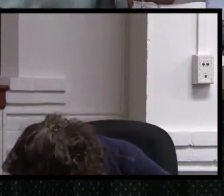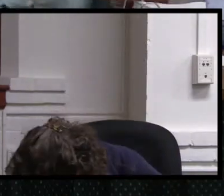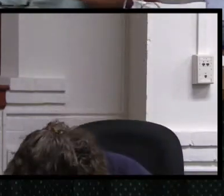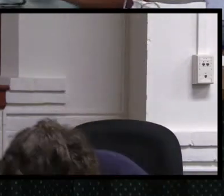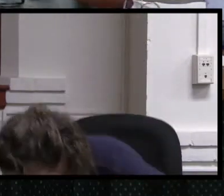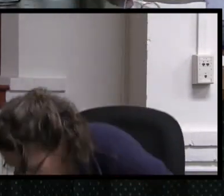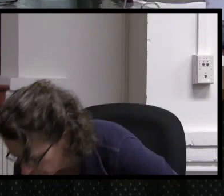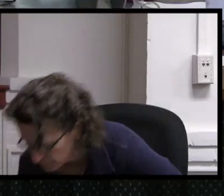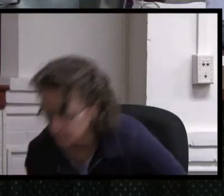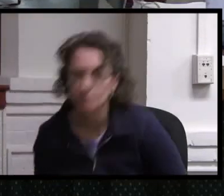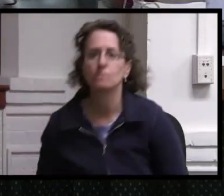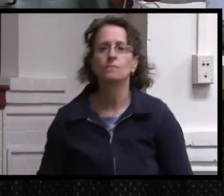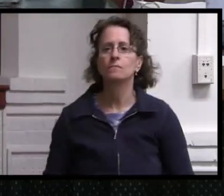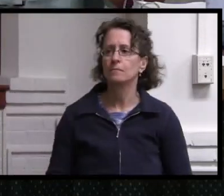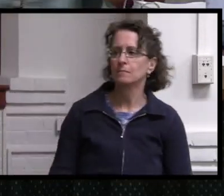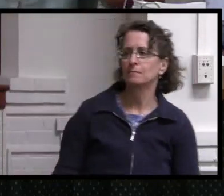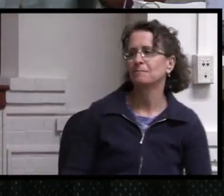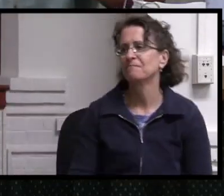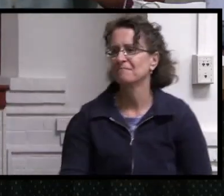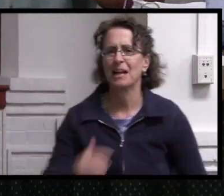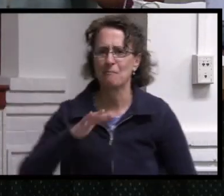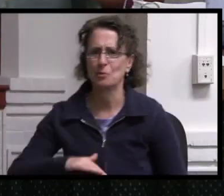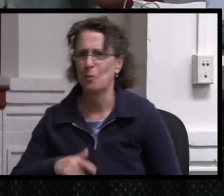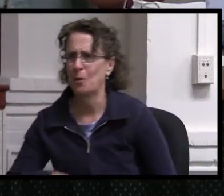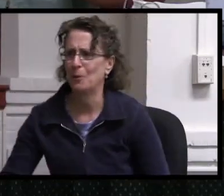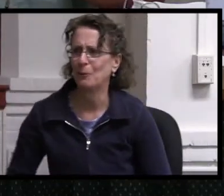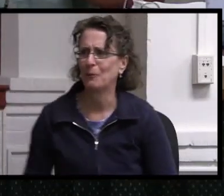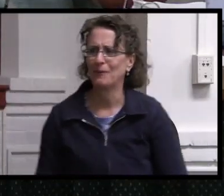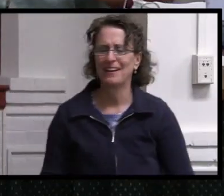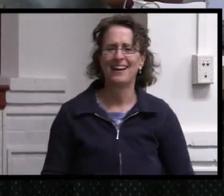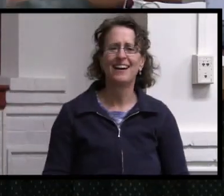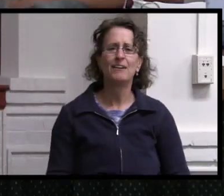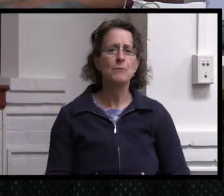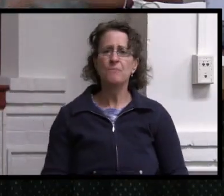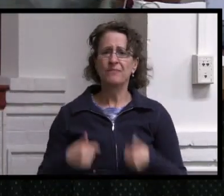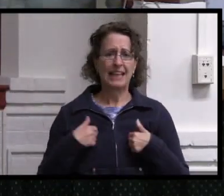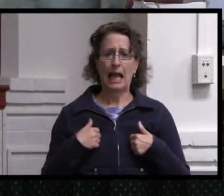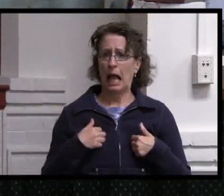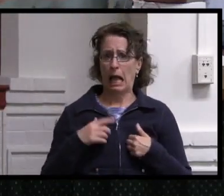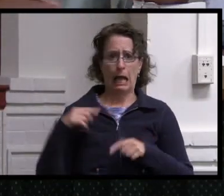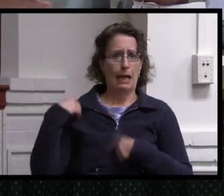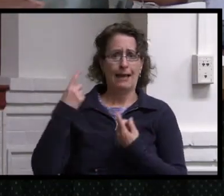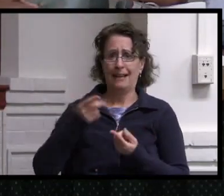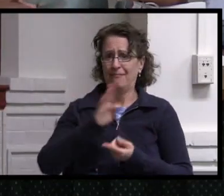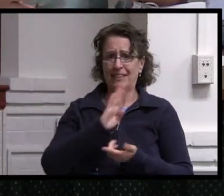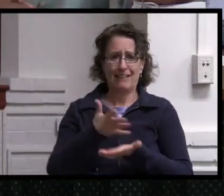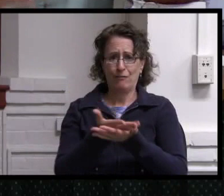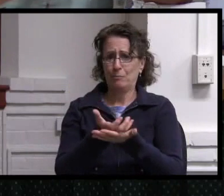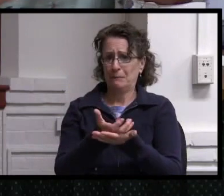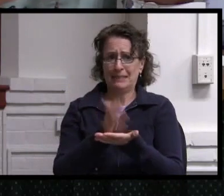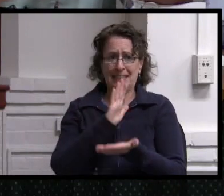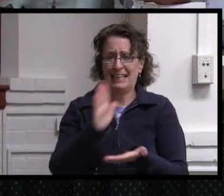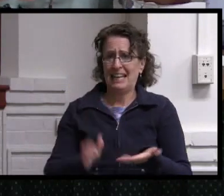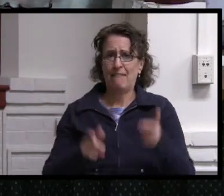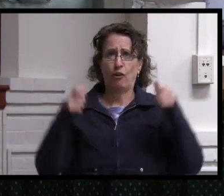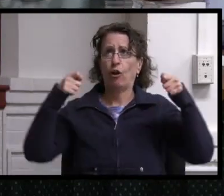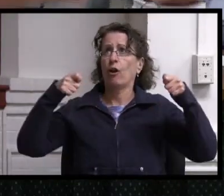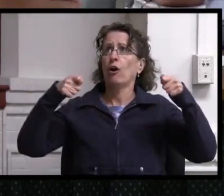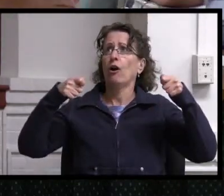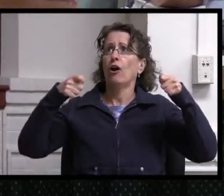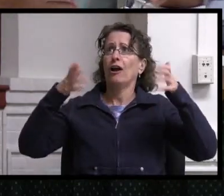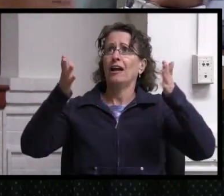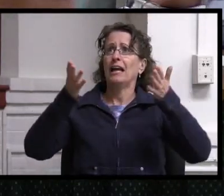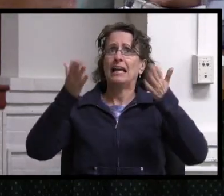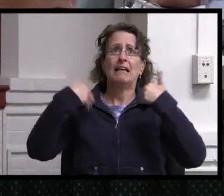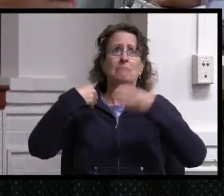and again, it's like on the diversity thing. I've never panhandled. I've never been in that position. So I can't